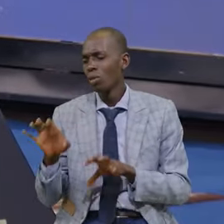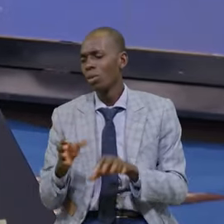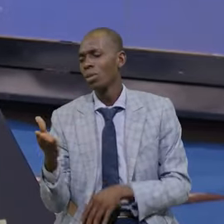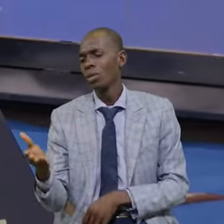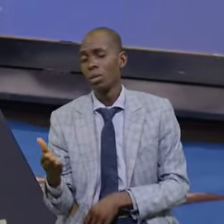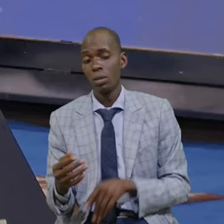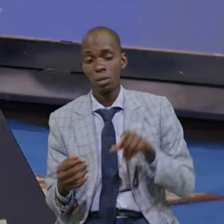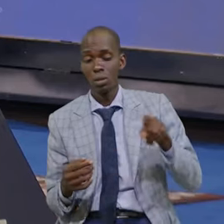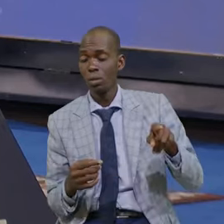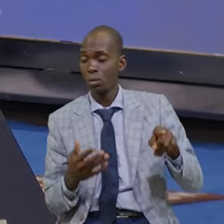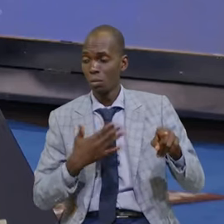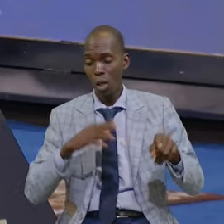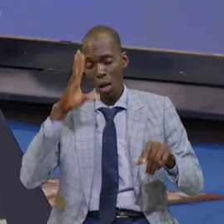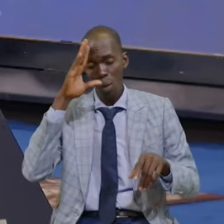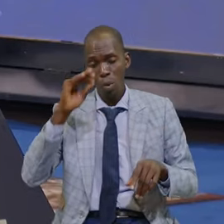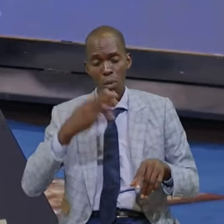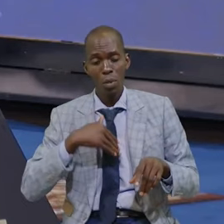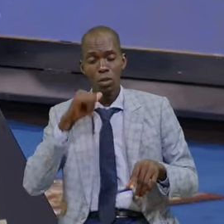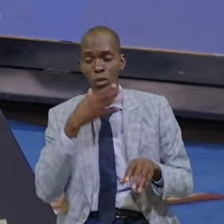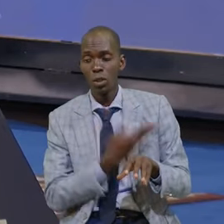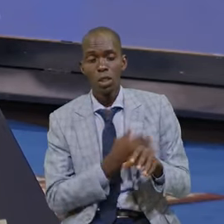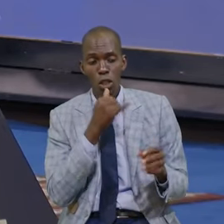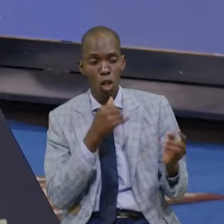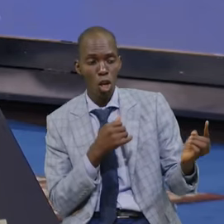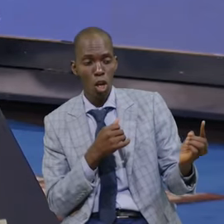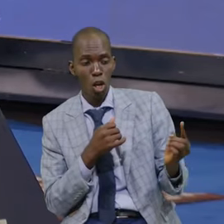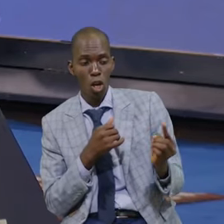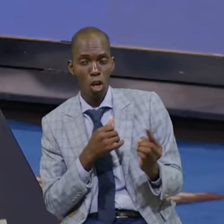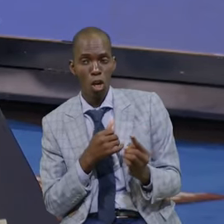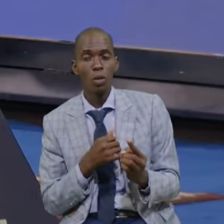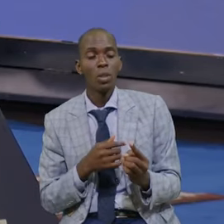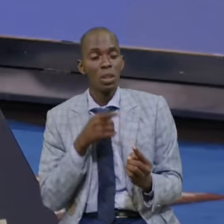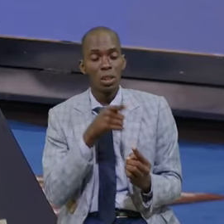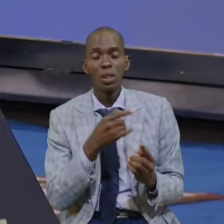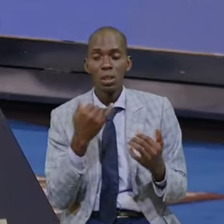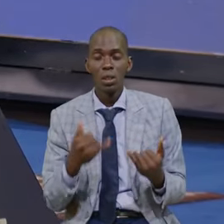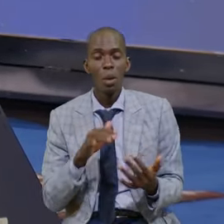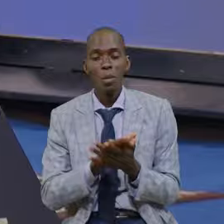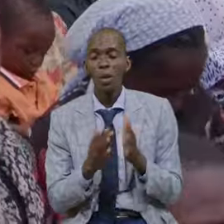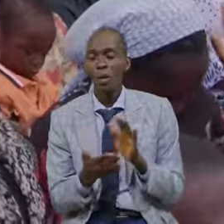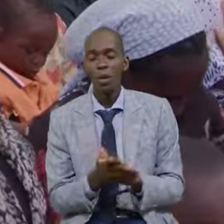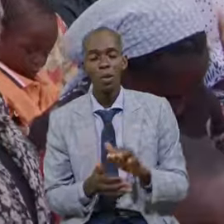is coming. He has become, she has become a VIP.